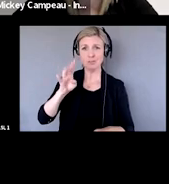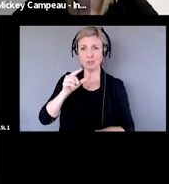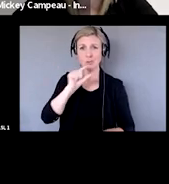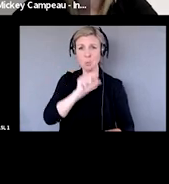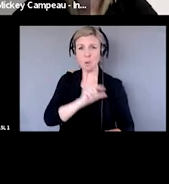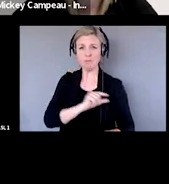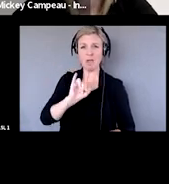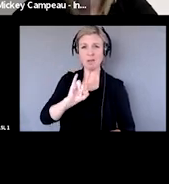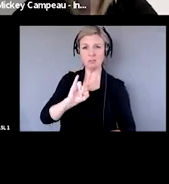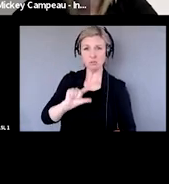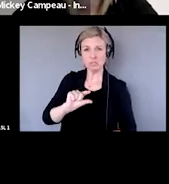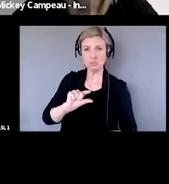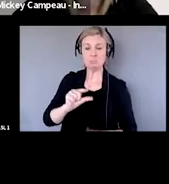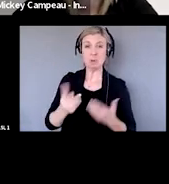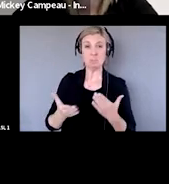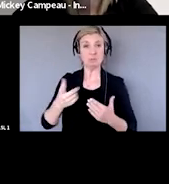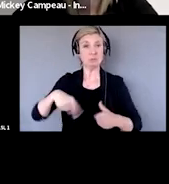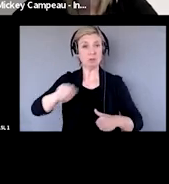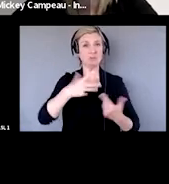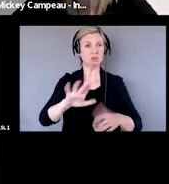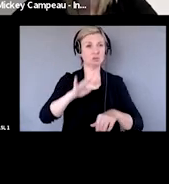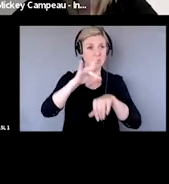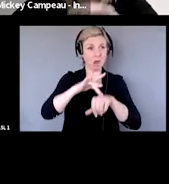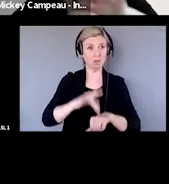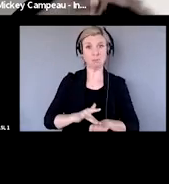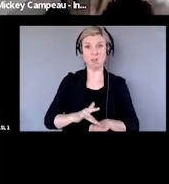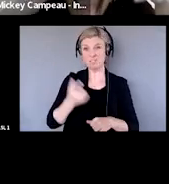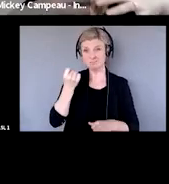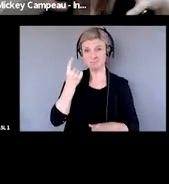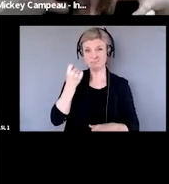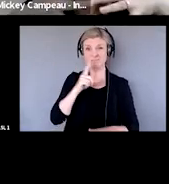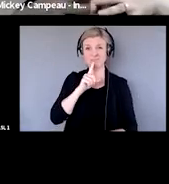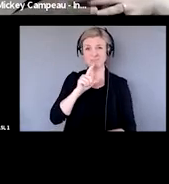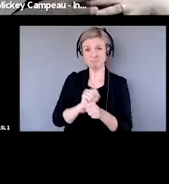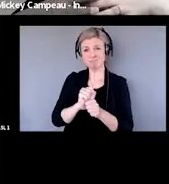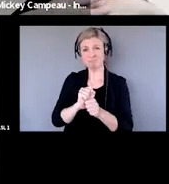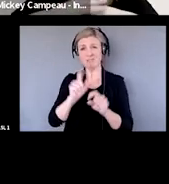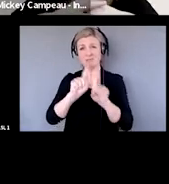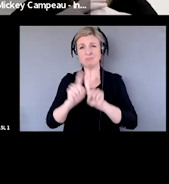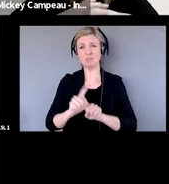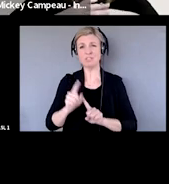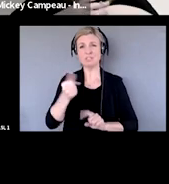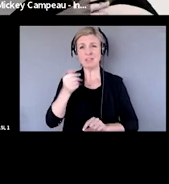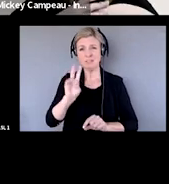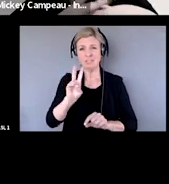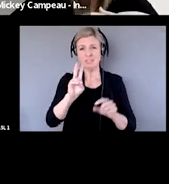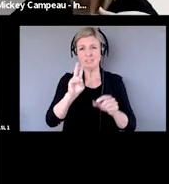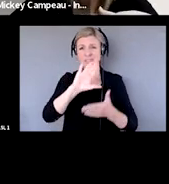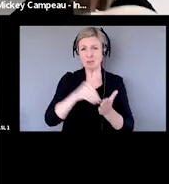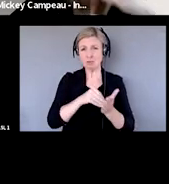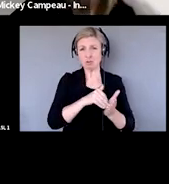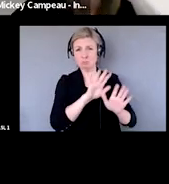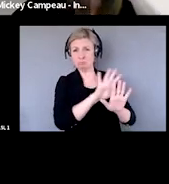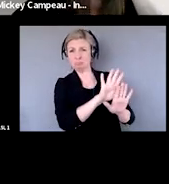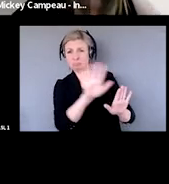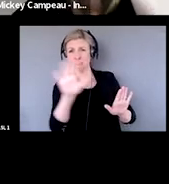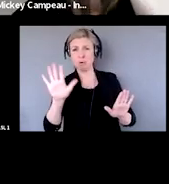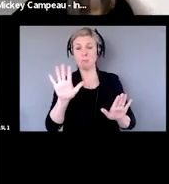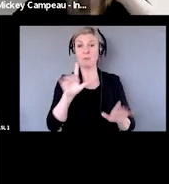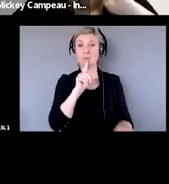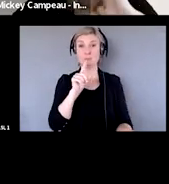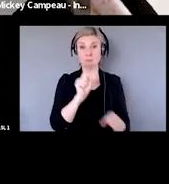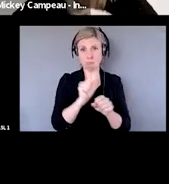of 17 regional innovation centers. And while we're located here in Guelph, we actually serve the entire region of